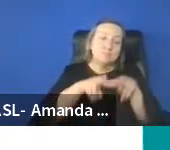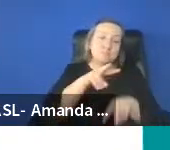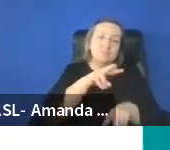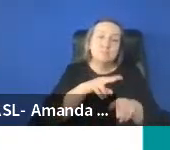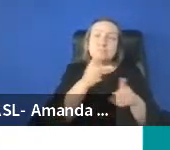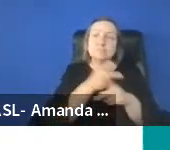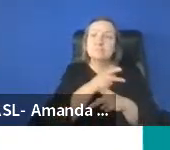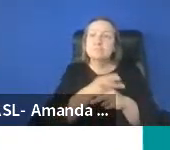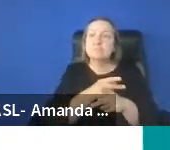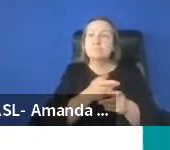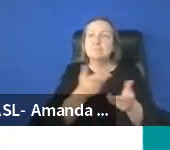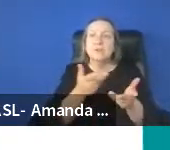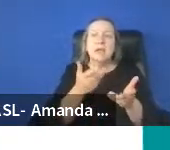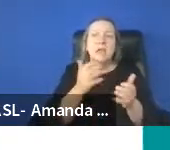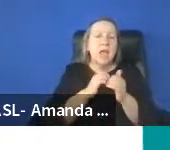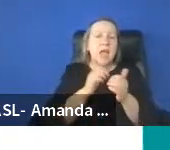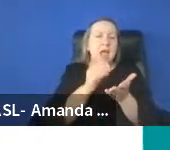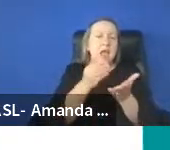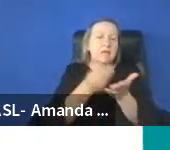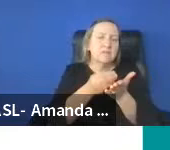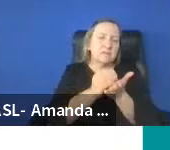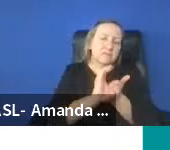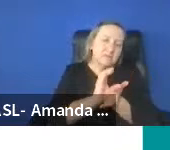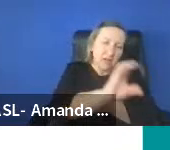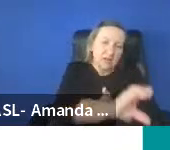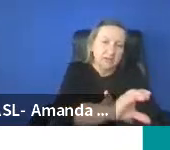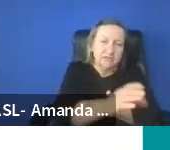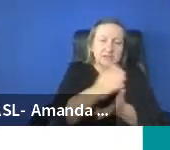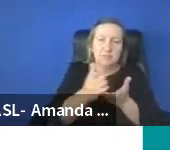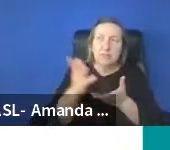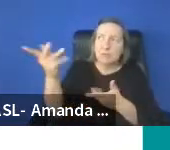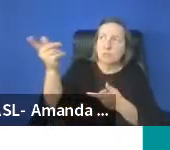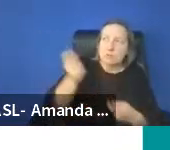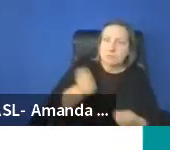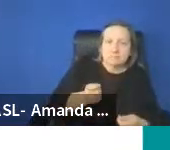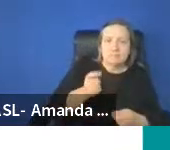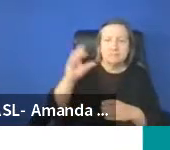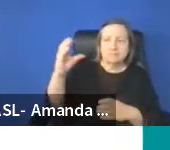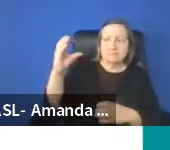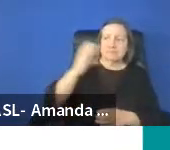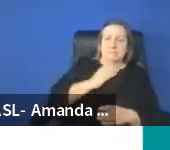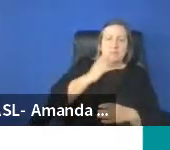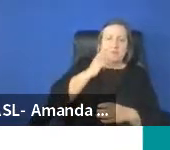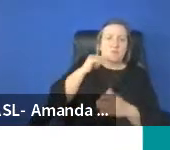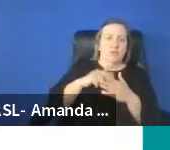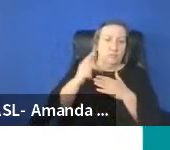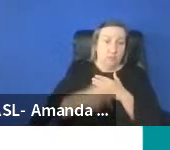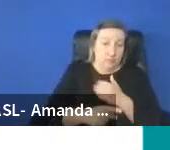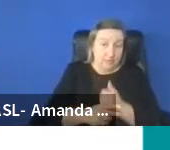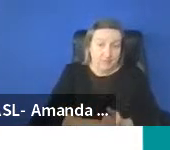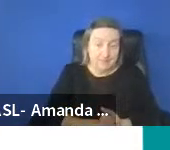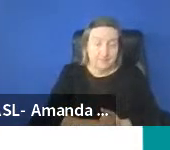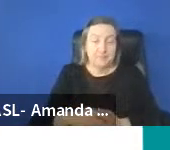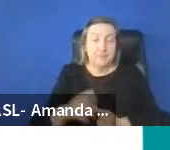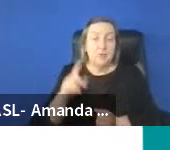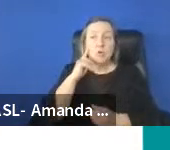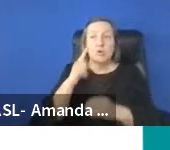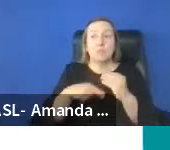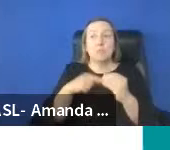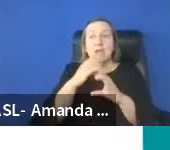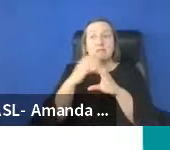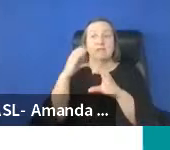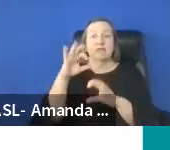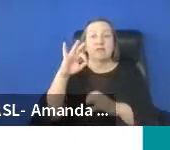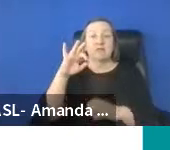the funding elements could possibly bring to this program. So we heard on the freight, once